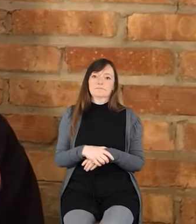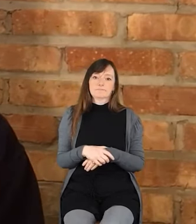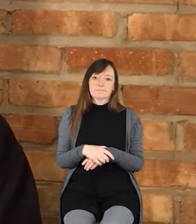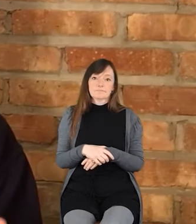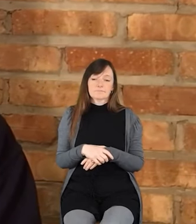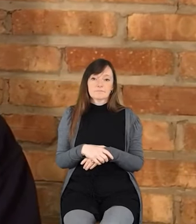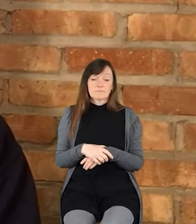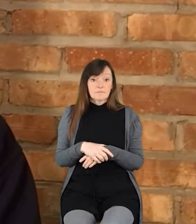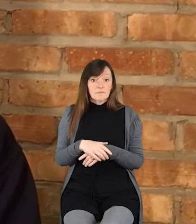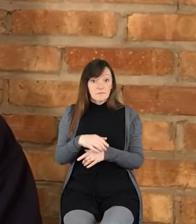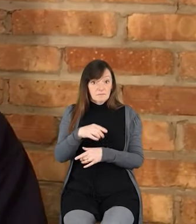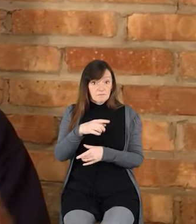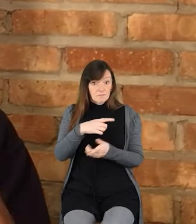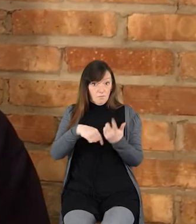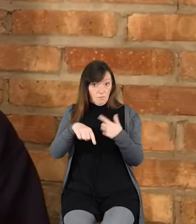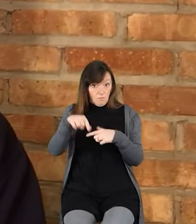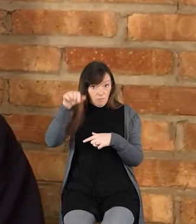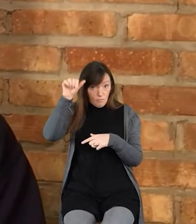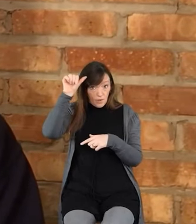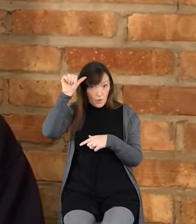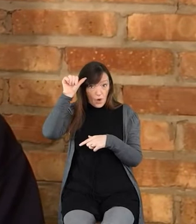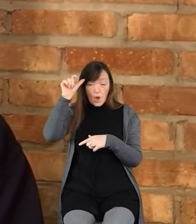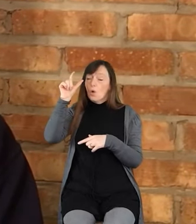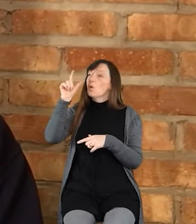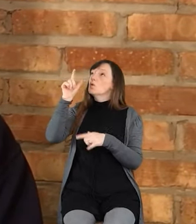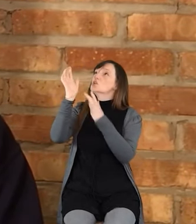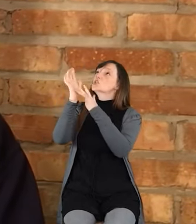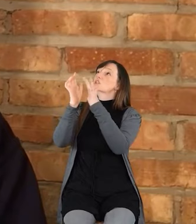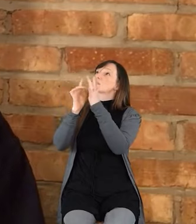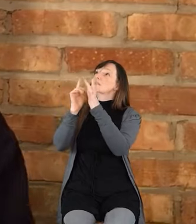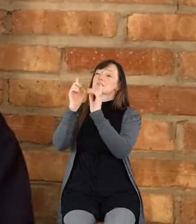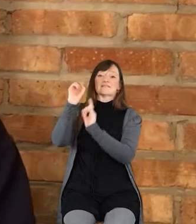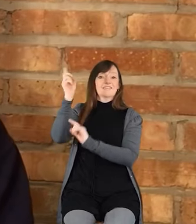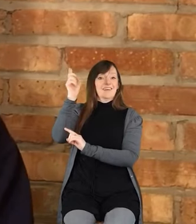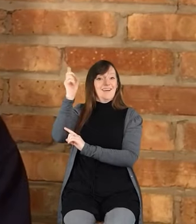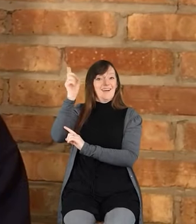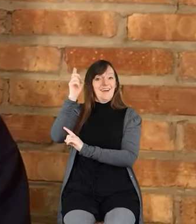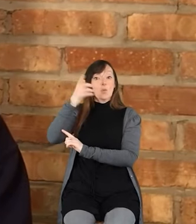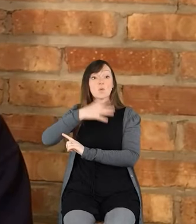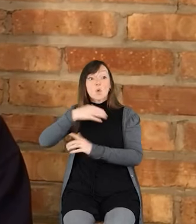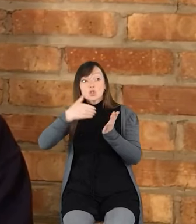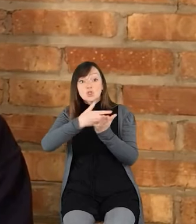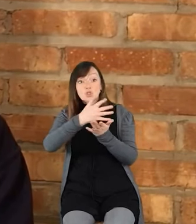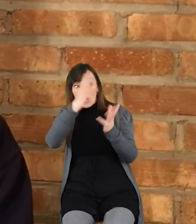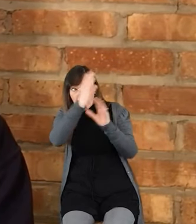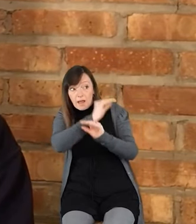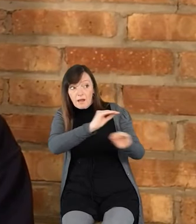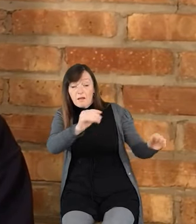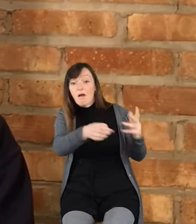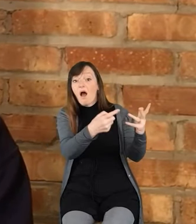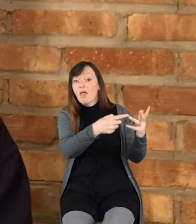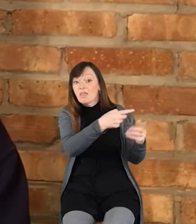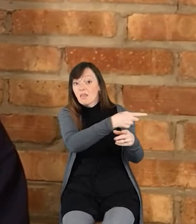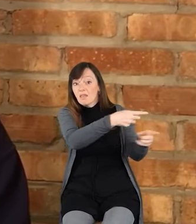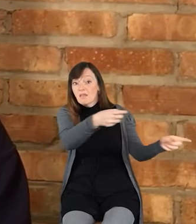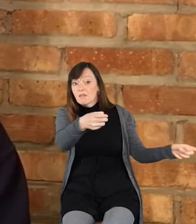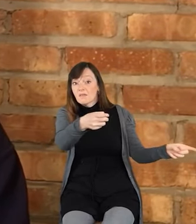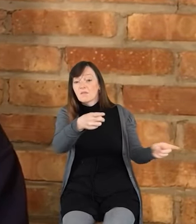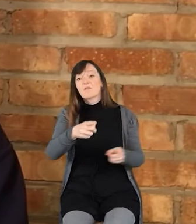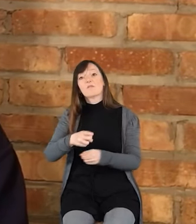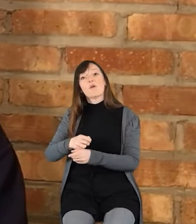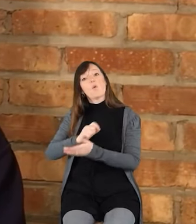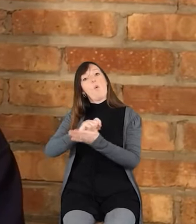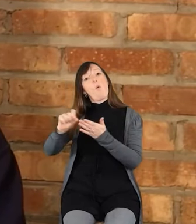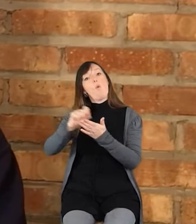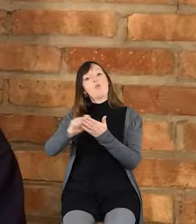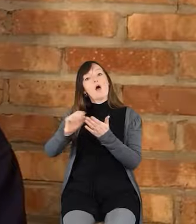who Jesus is and how he transforms our life, we'll want to share that with others. And so Michael Ott has